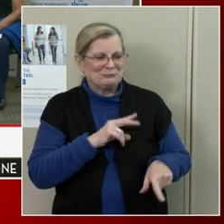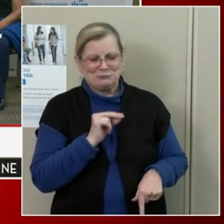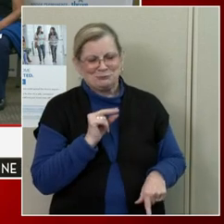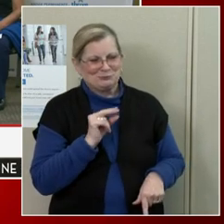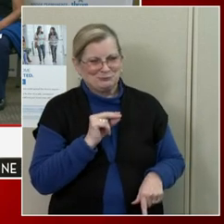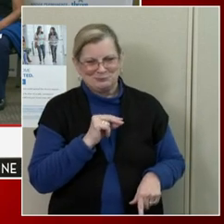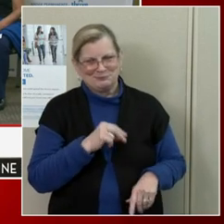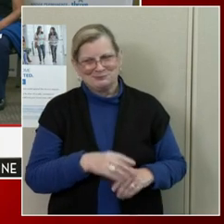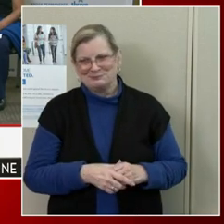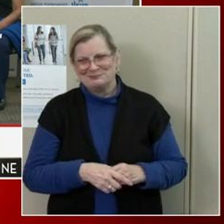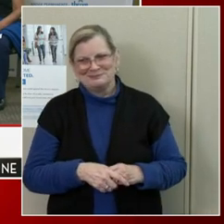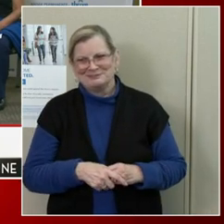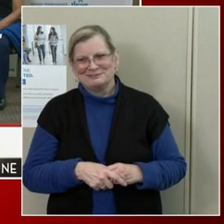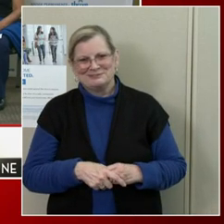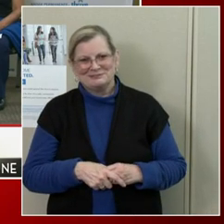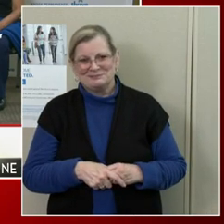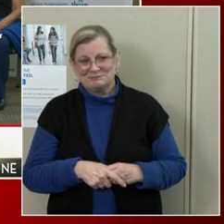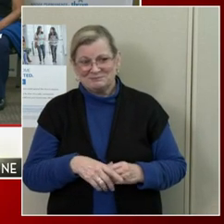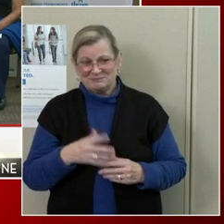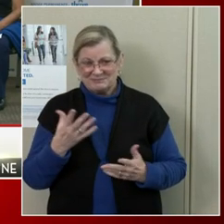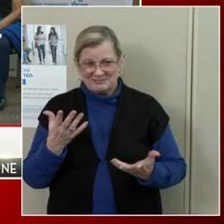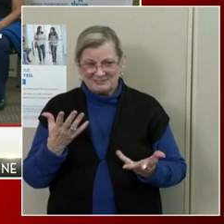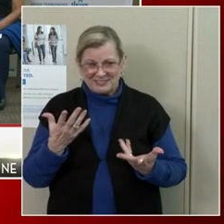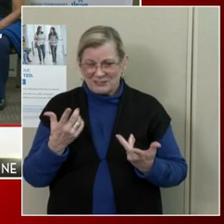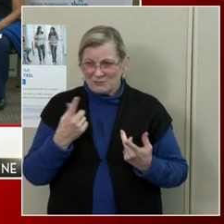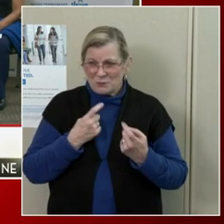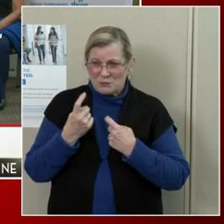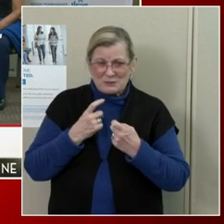any questions about the vaccine? No.